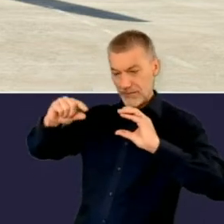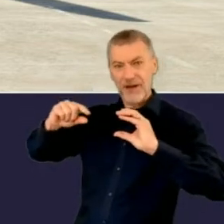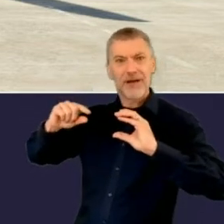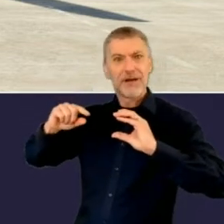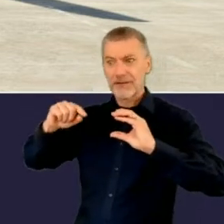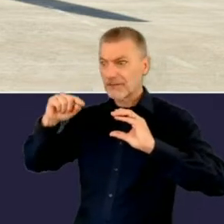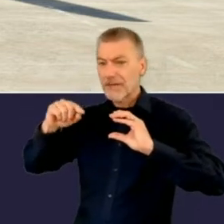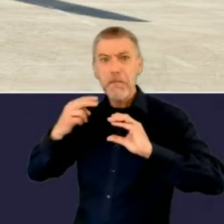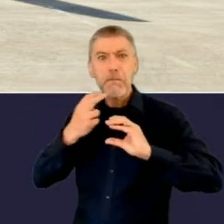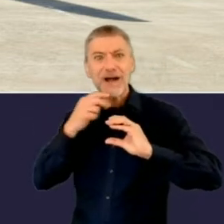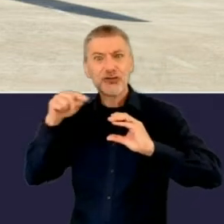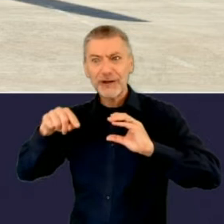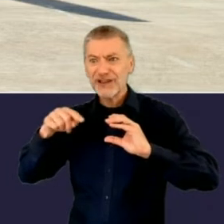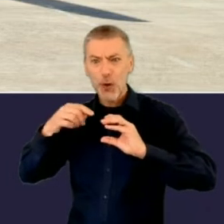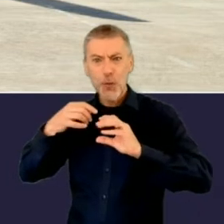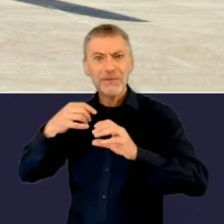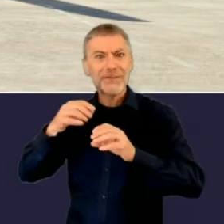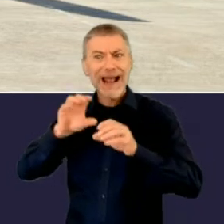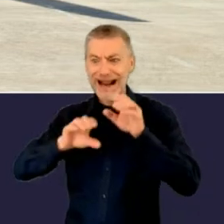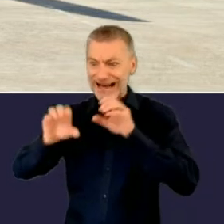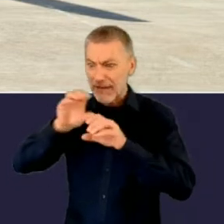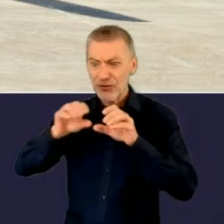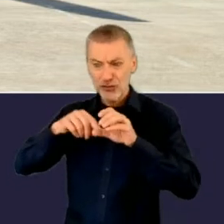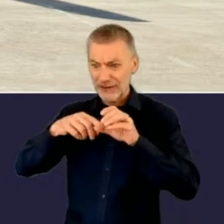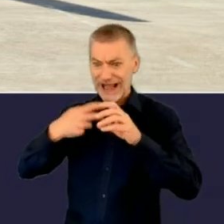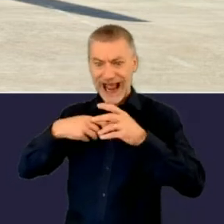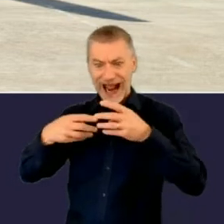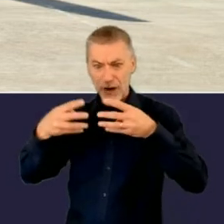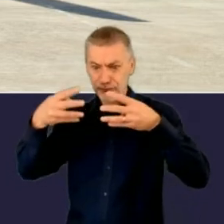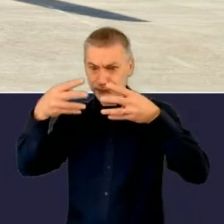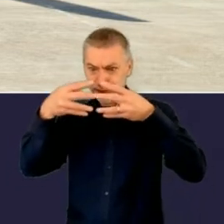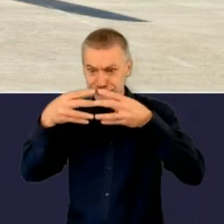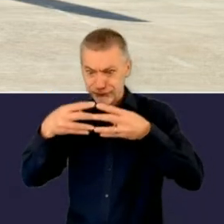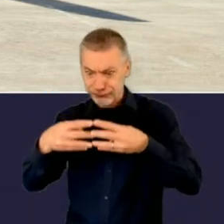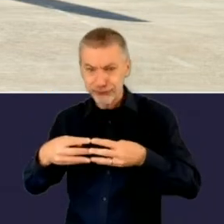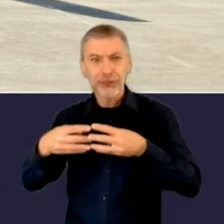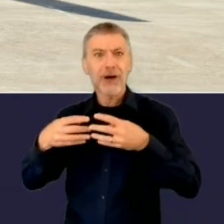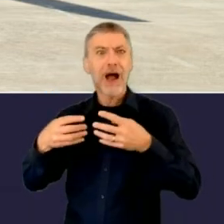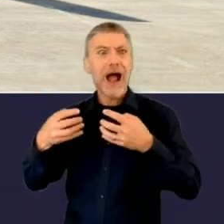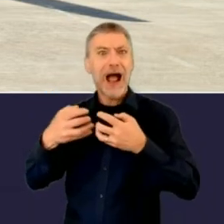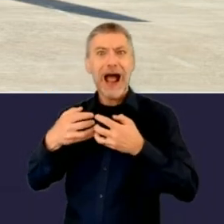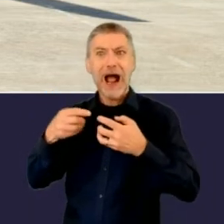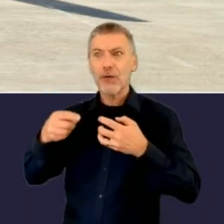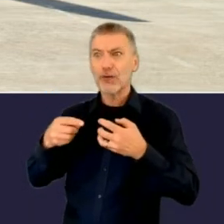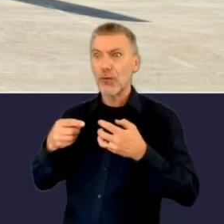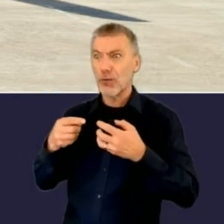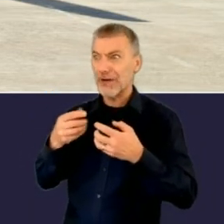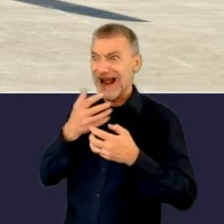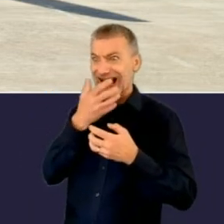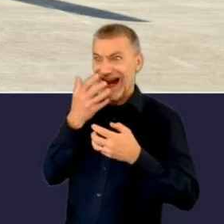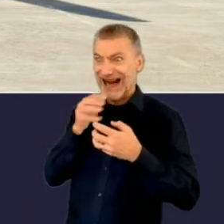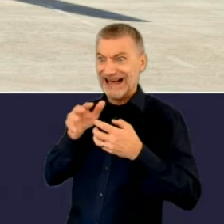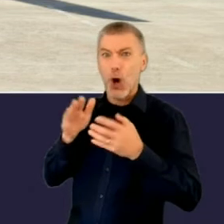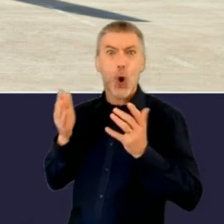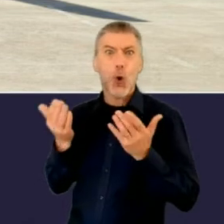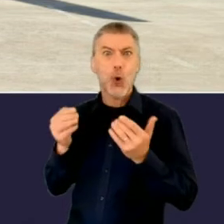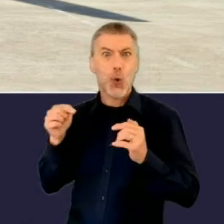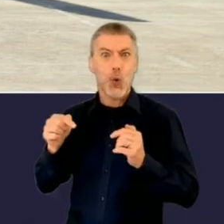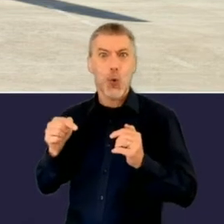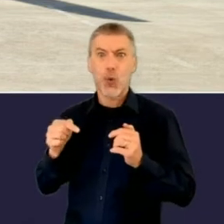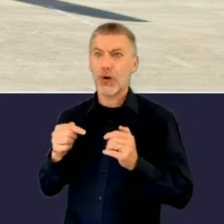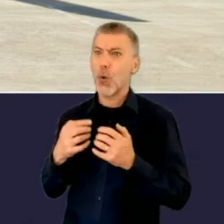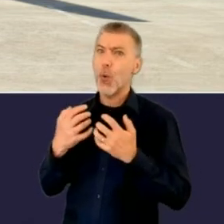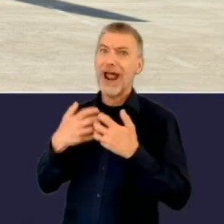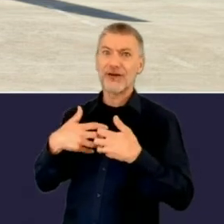you integrate batteries together, how you do that safely, how you do that light, how do you keep it cool. Lots and lots of engineering challenges that